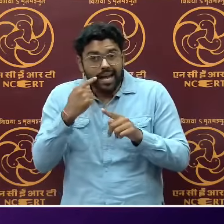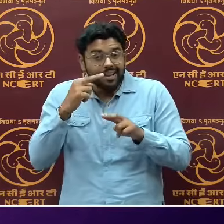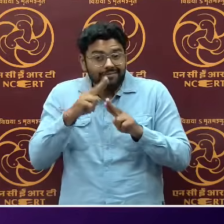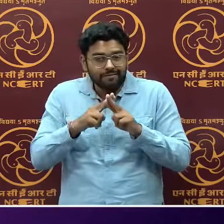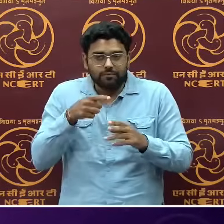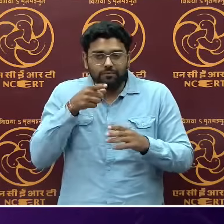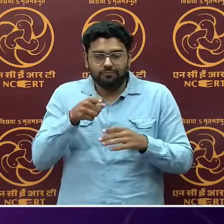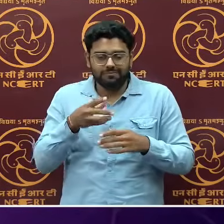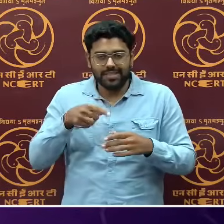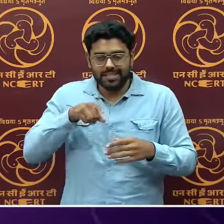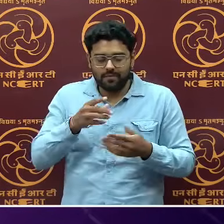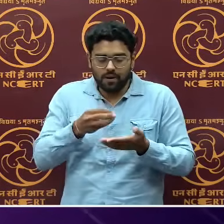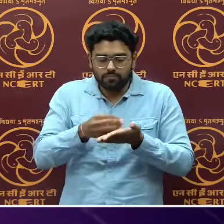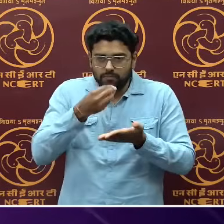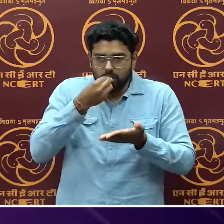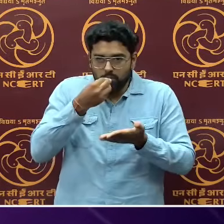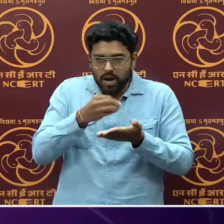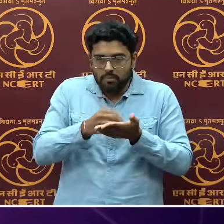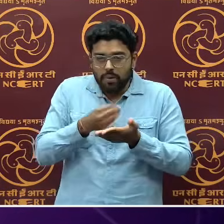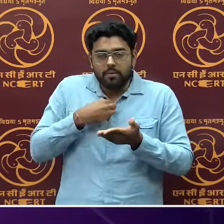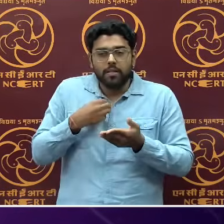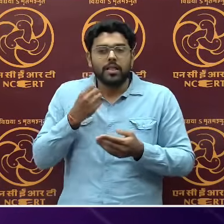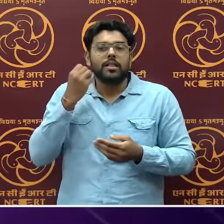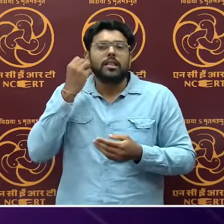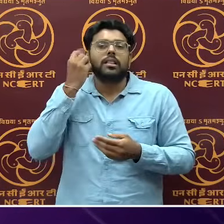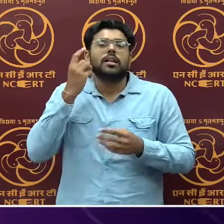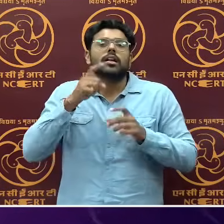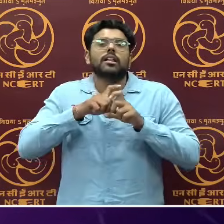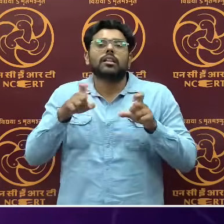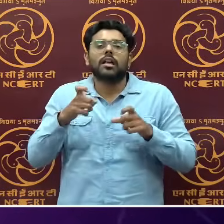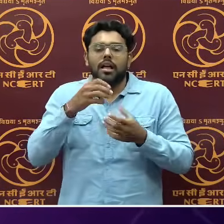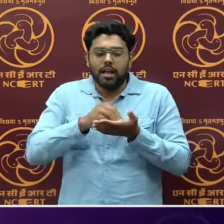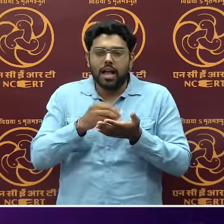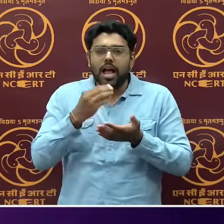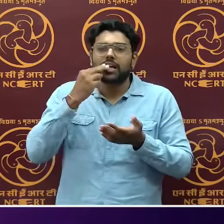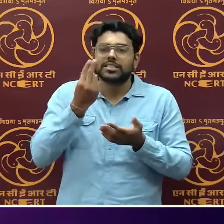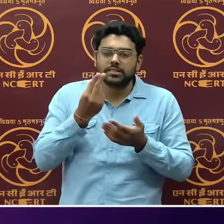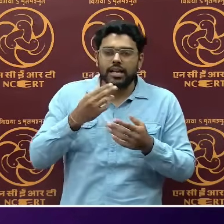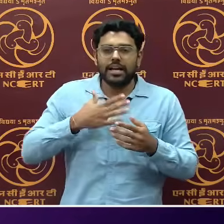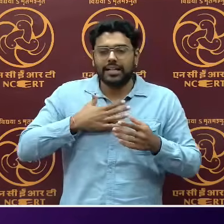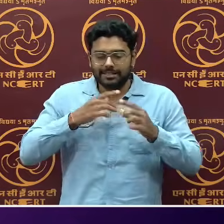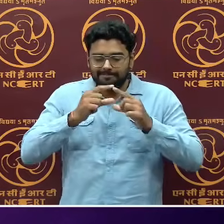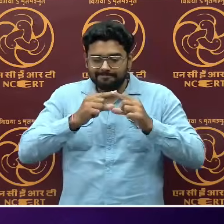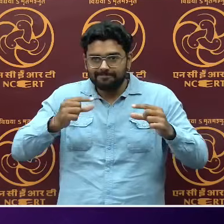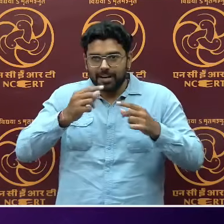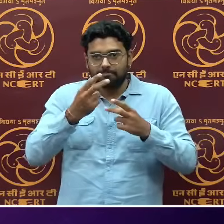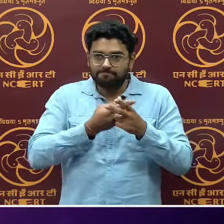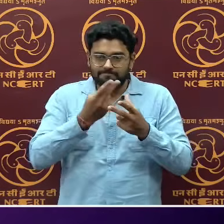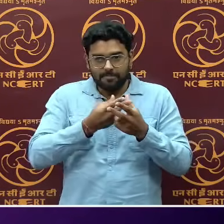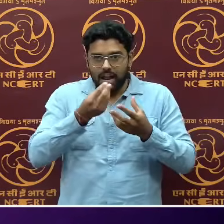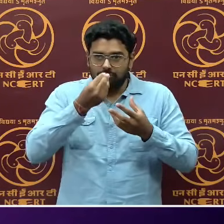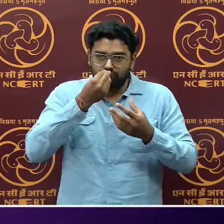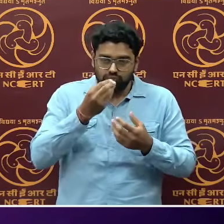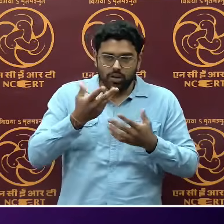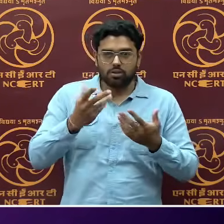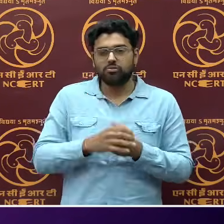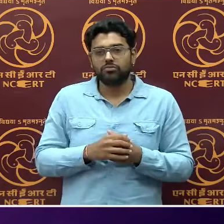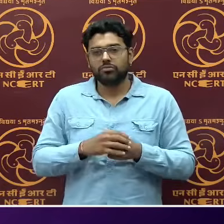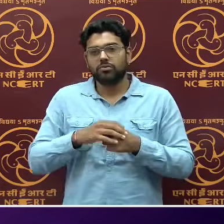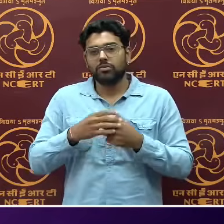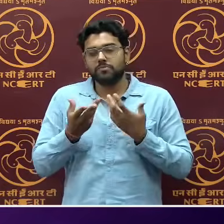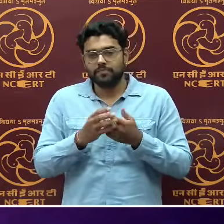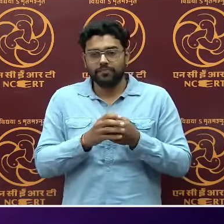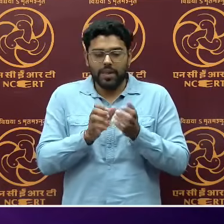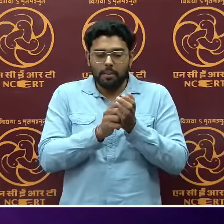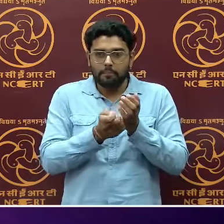it, right, we can clearly say that yes, I have taken a bite of cucumber. Yes. Yes, now I have a pomegranate in